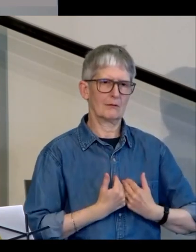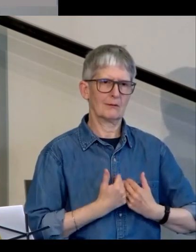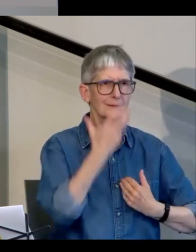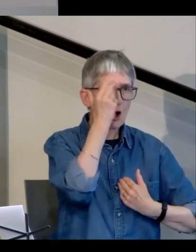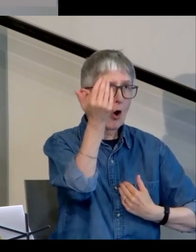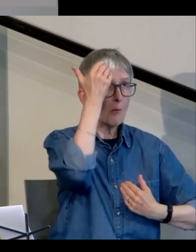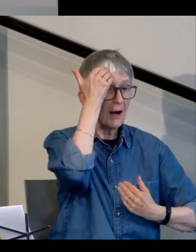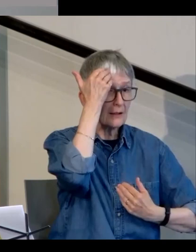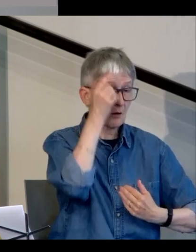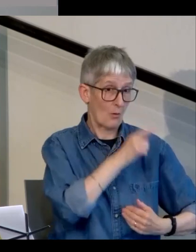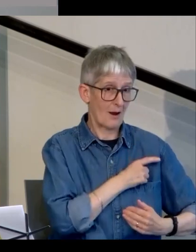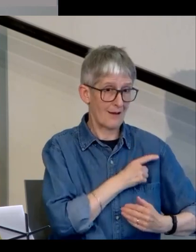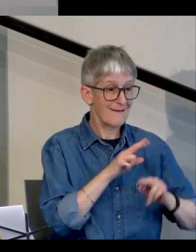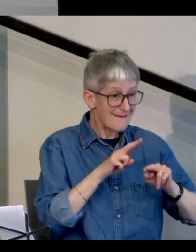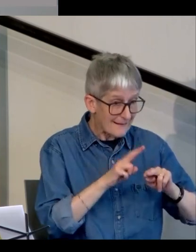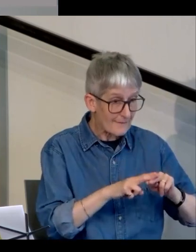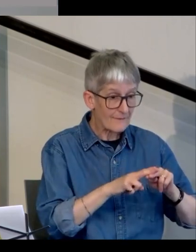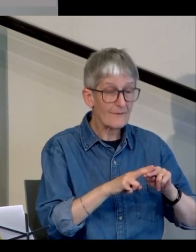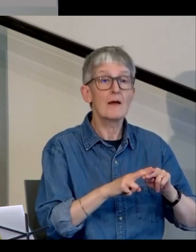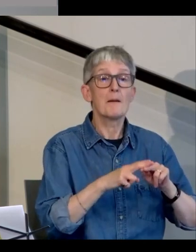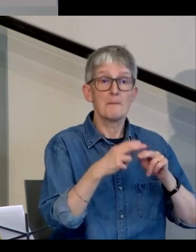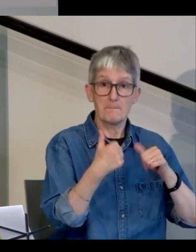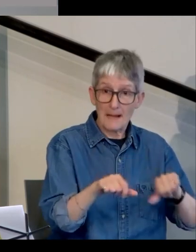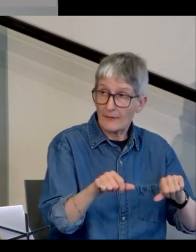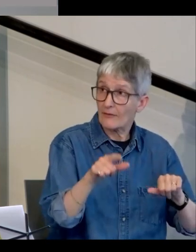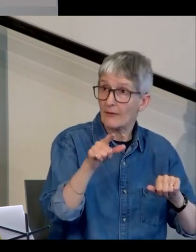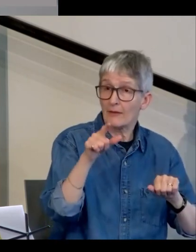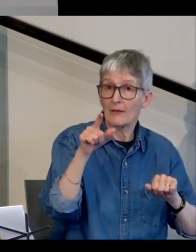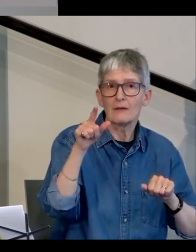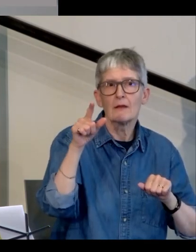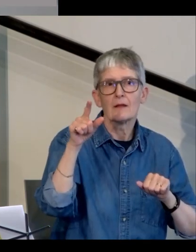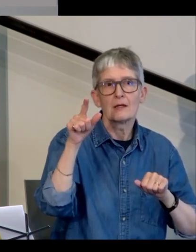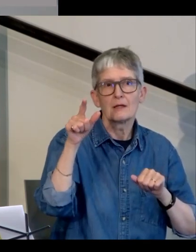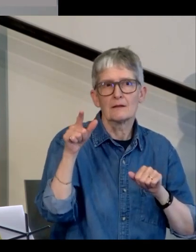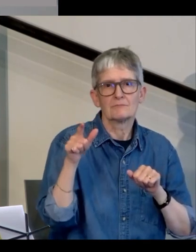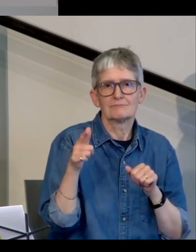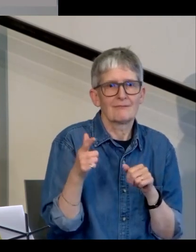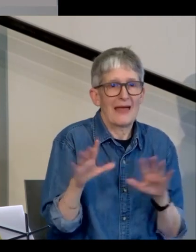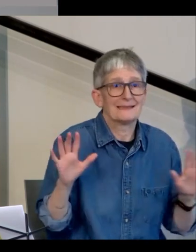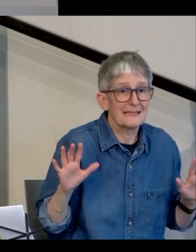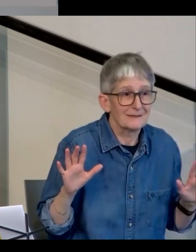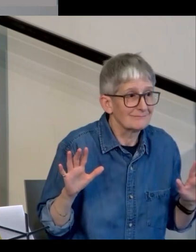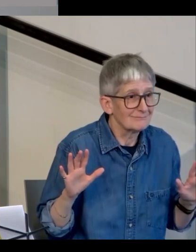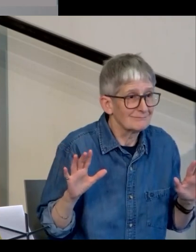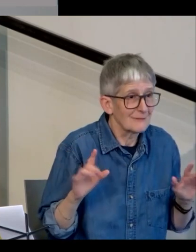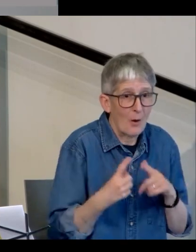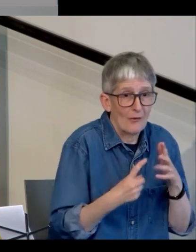mind. Because if we fulfilled this command completely, we wouldn't need any other